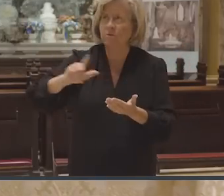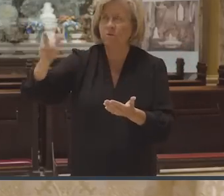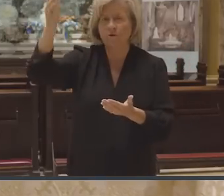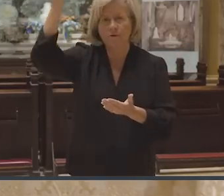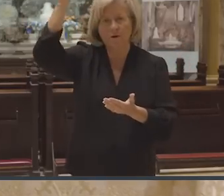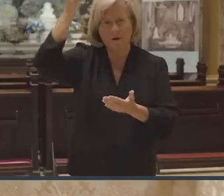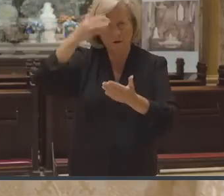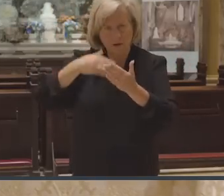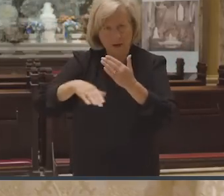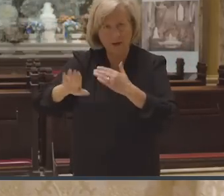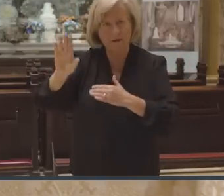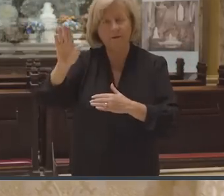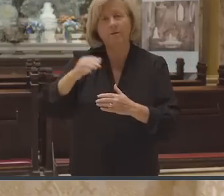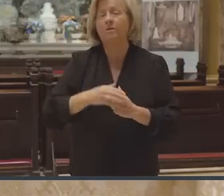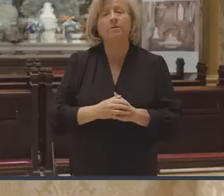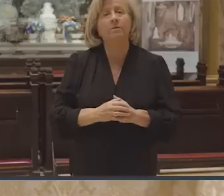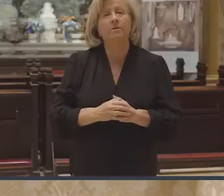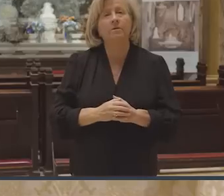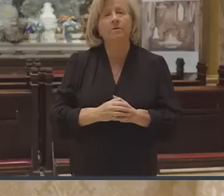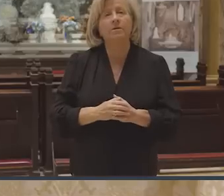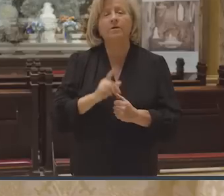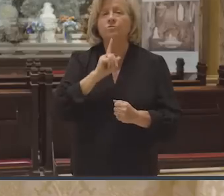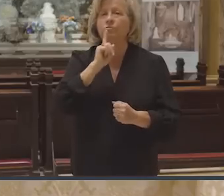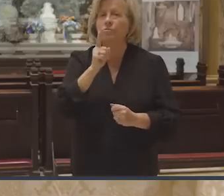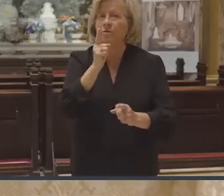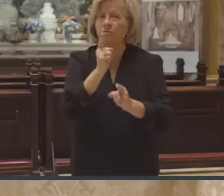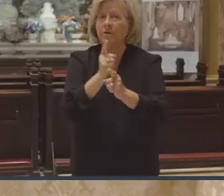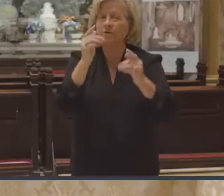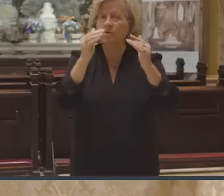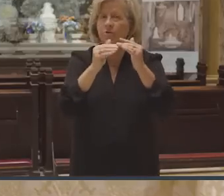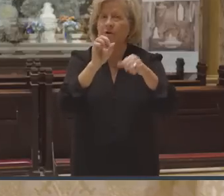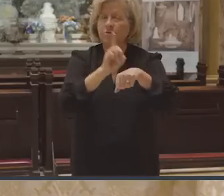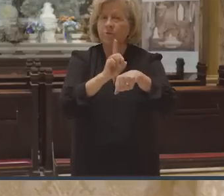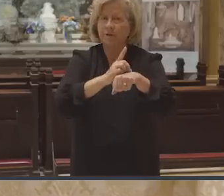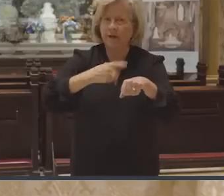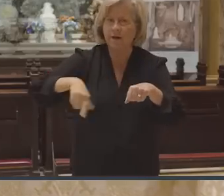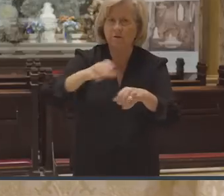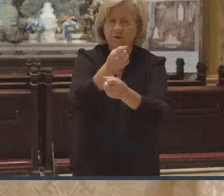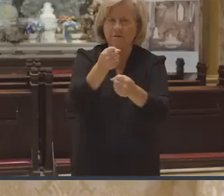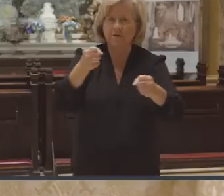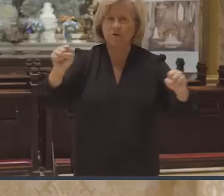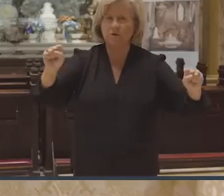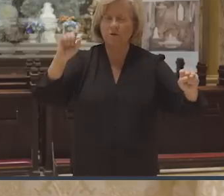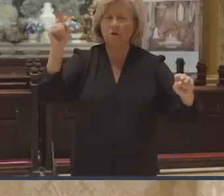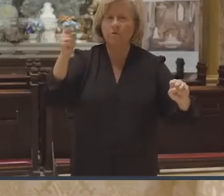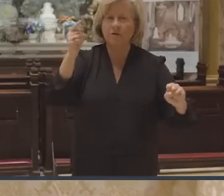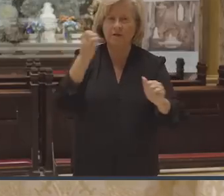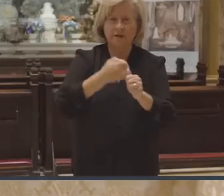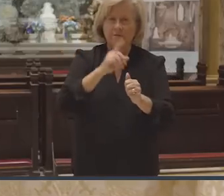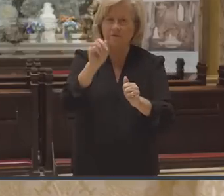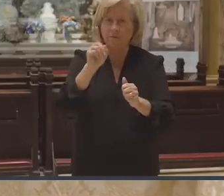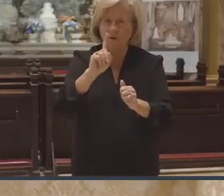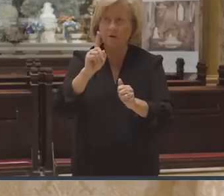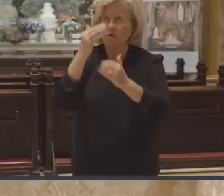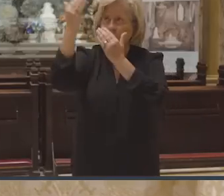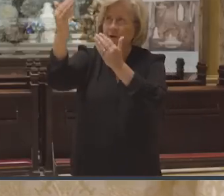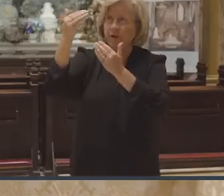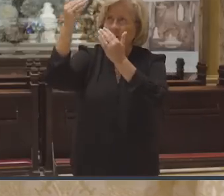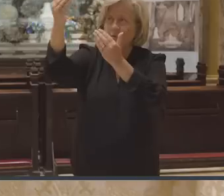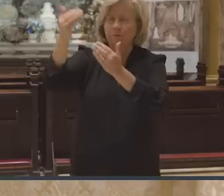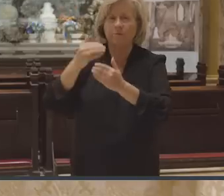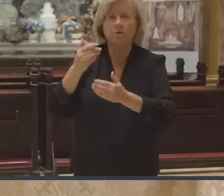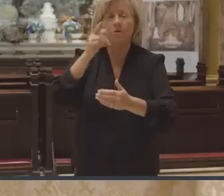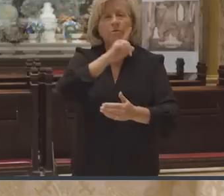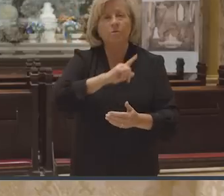our God. It is right and just. It is truly right and just. Our duty and our salvation always and everywhere to give you thanks,